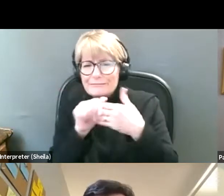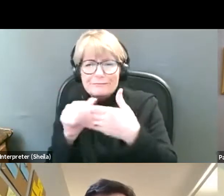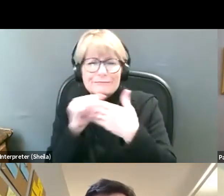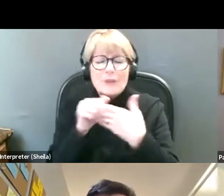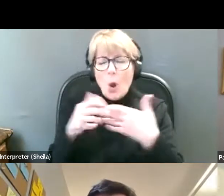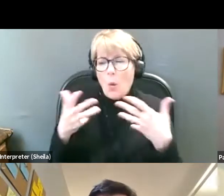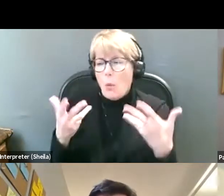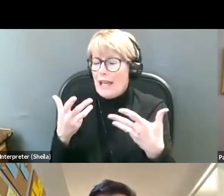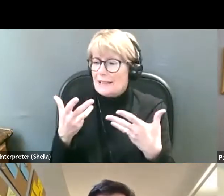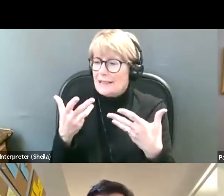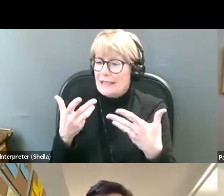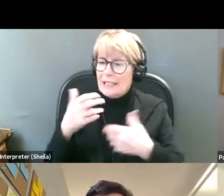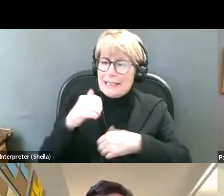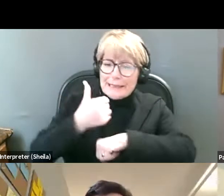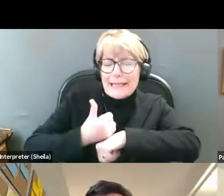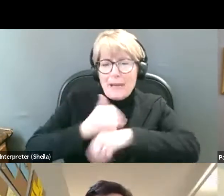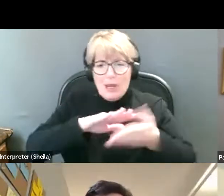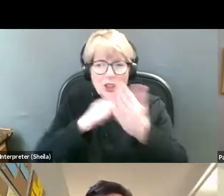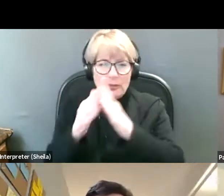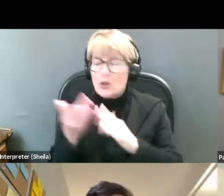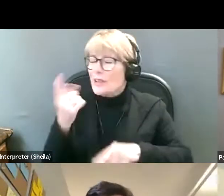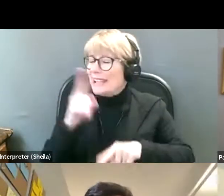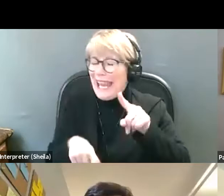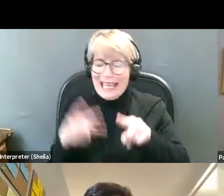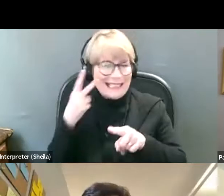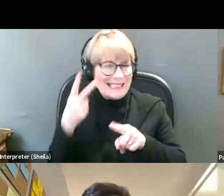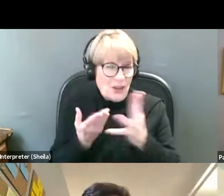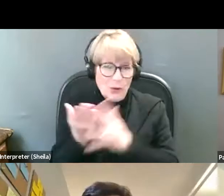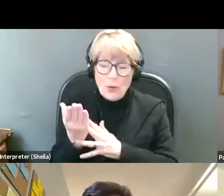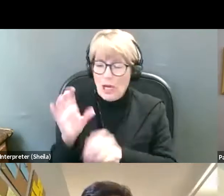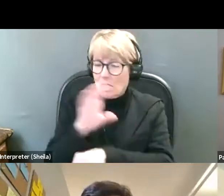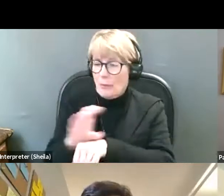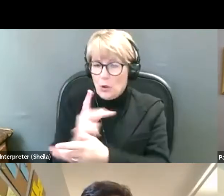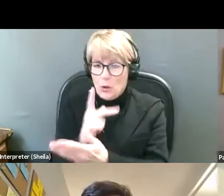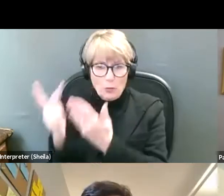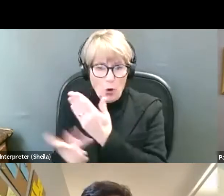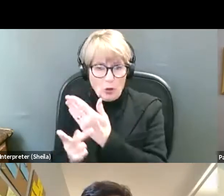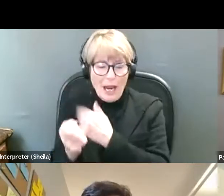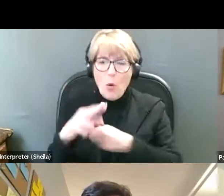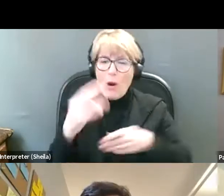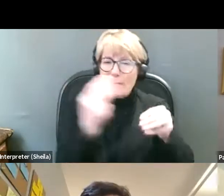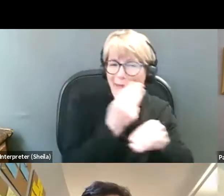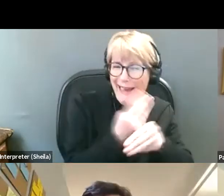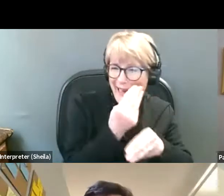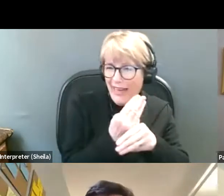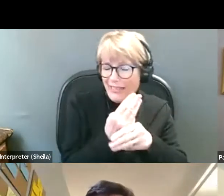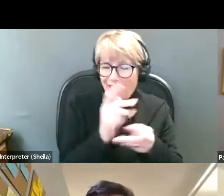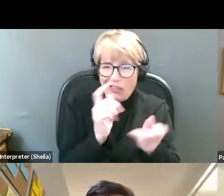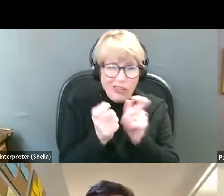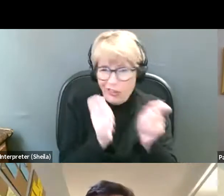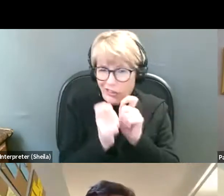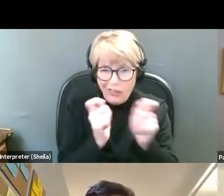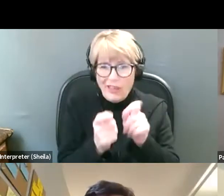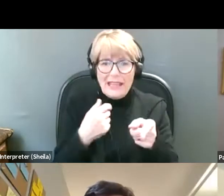that you really can't see through algorithms or computer programs. And so this is why at Change Illinois, we've